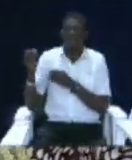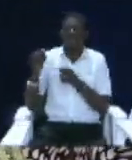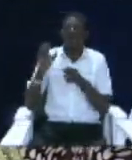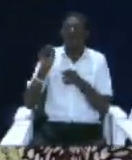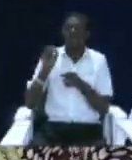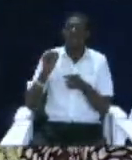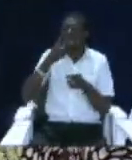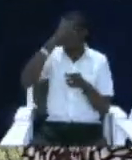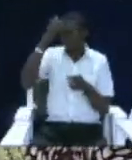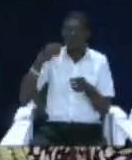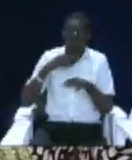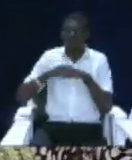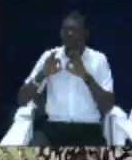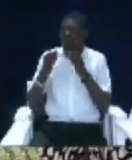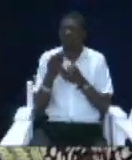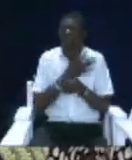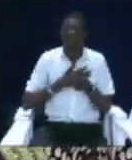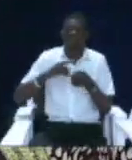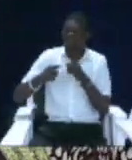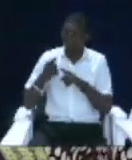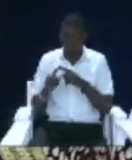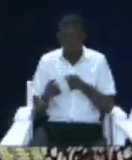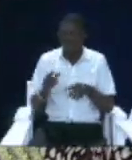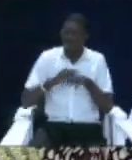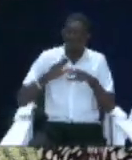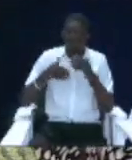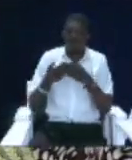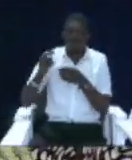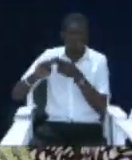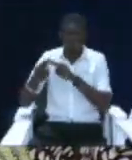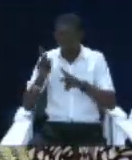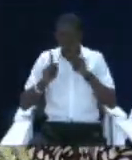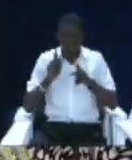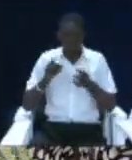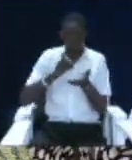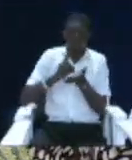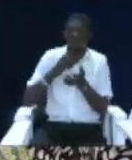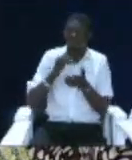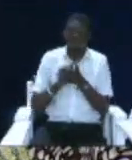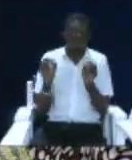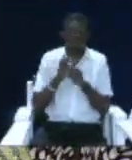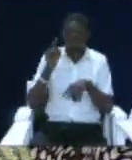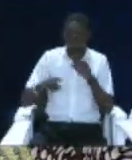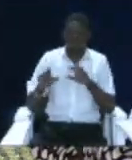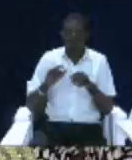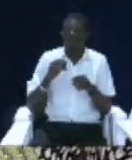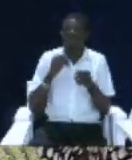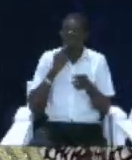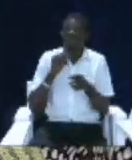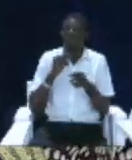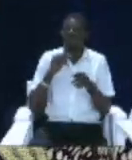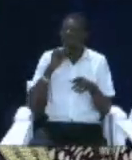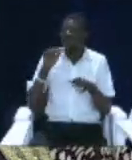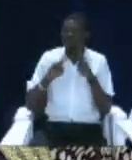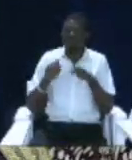So we called families and friends, called our neighbors. So doctor said there's nothing they can do. We should just pay our balance